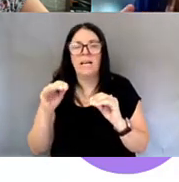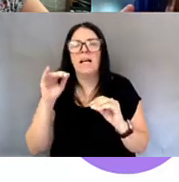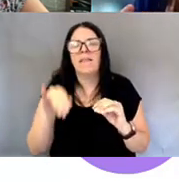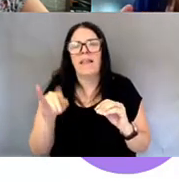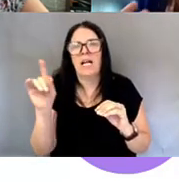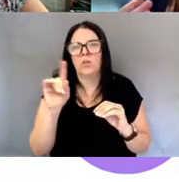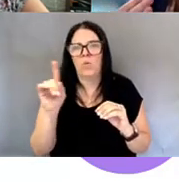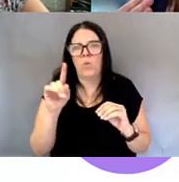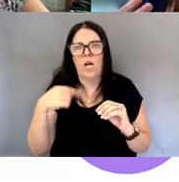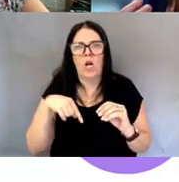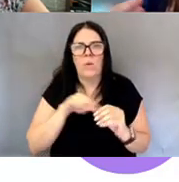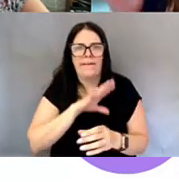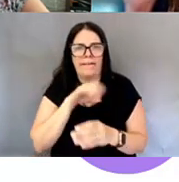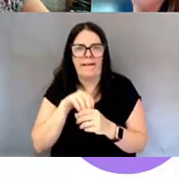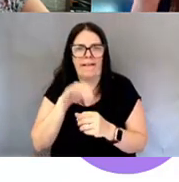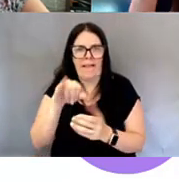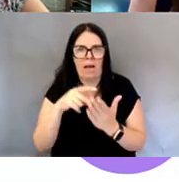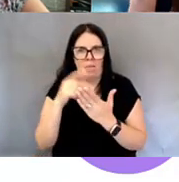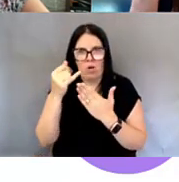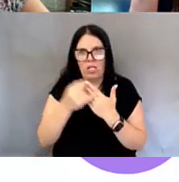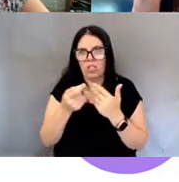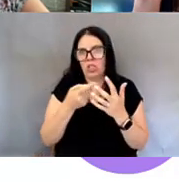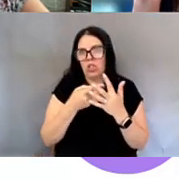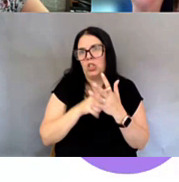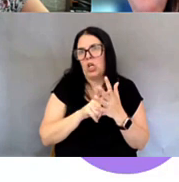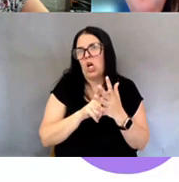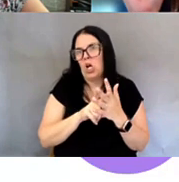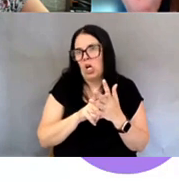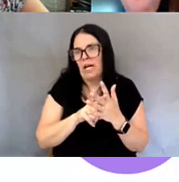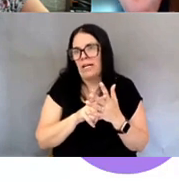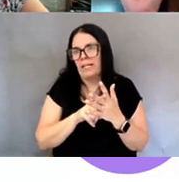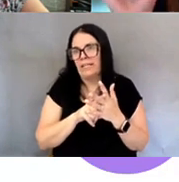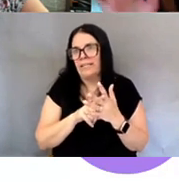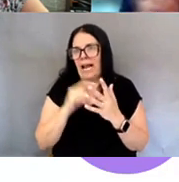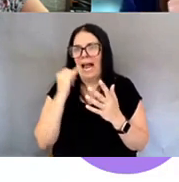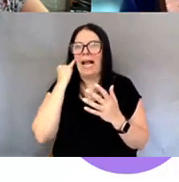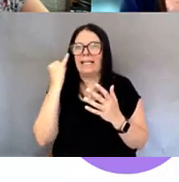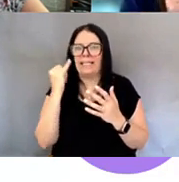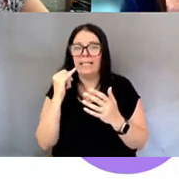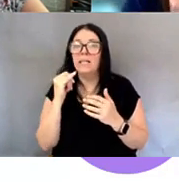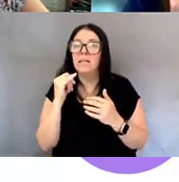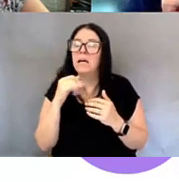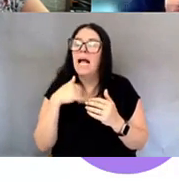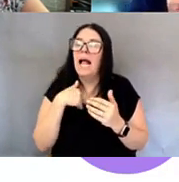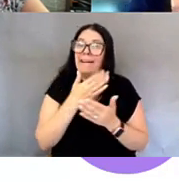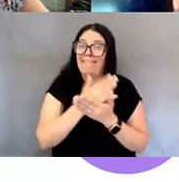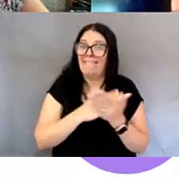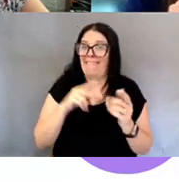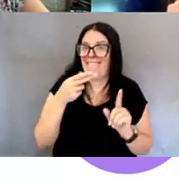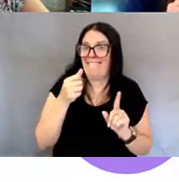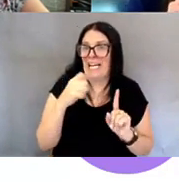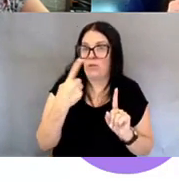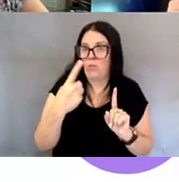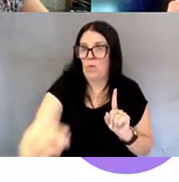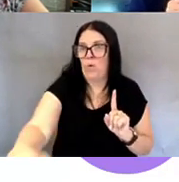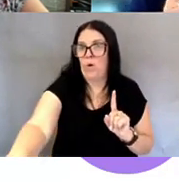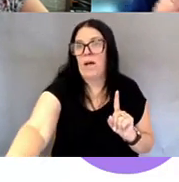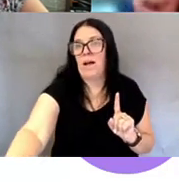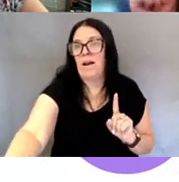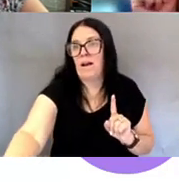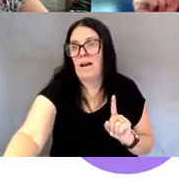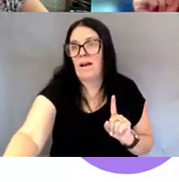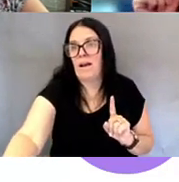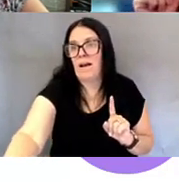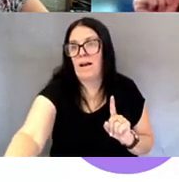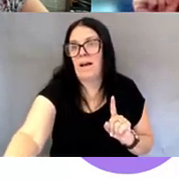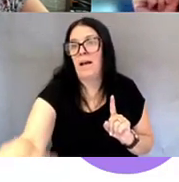this project started its first original grain. There was a phase 1. As the project lead, I